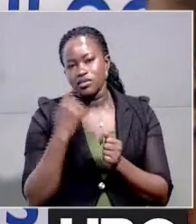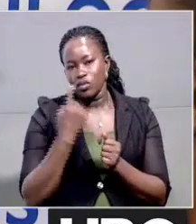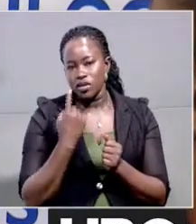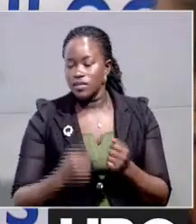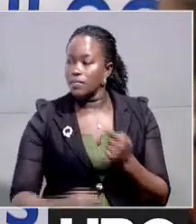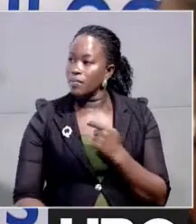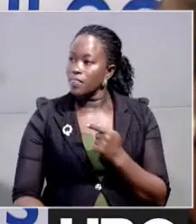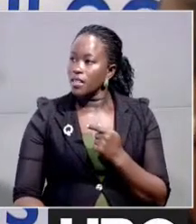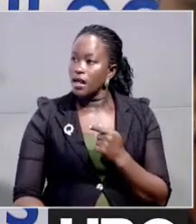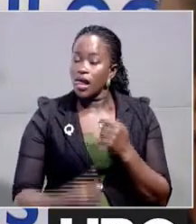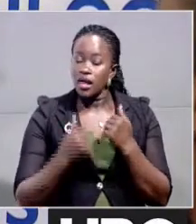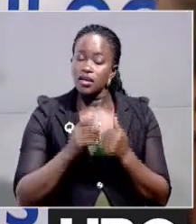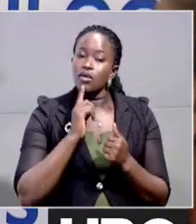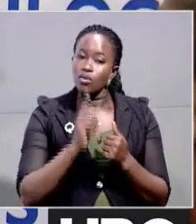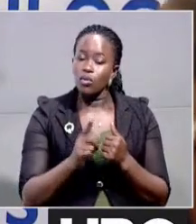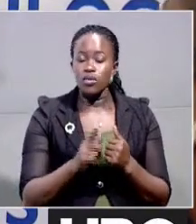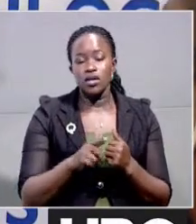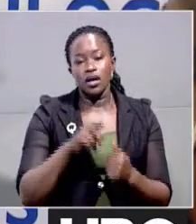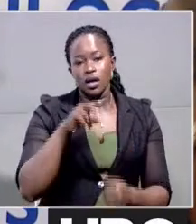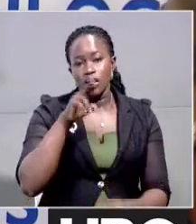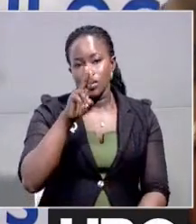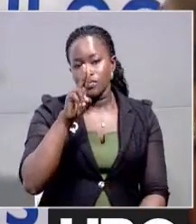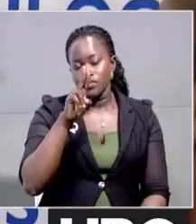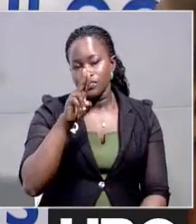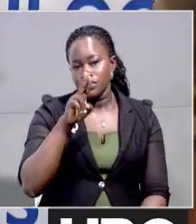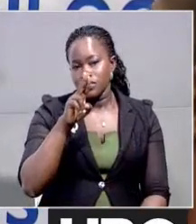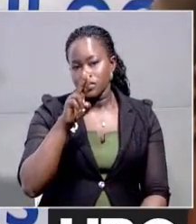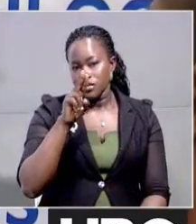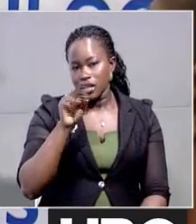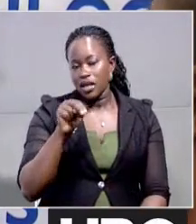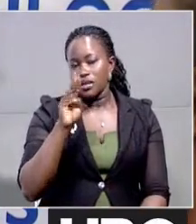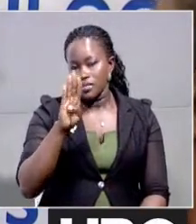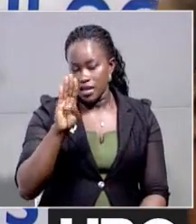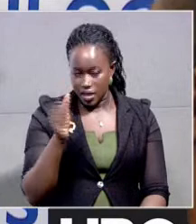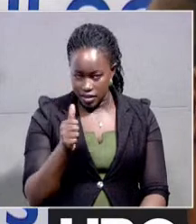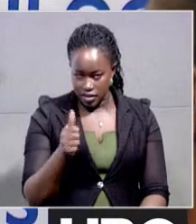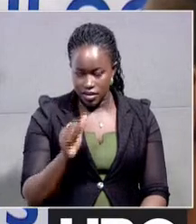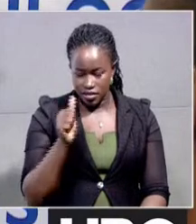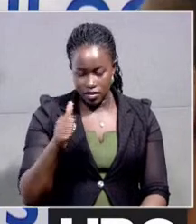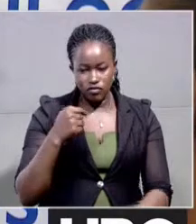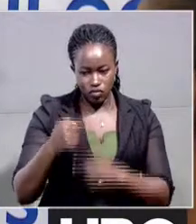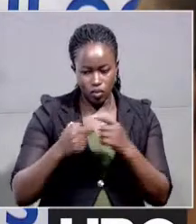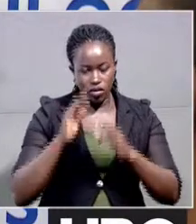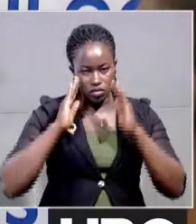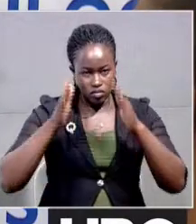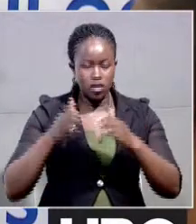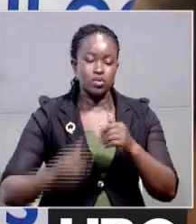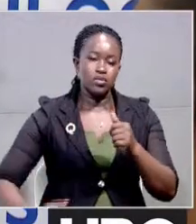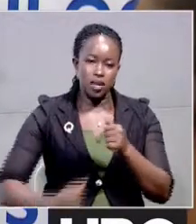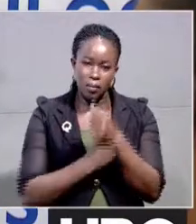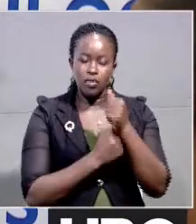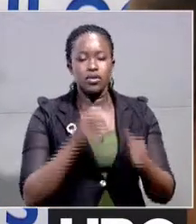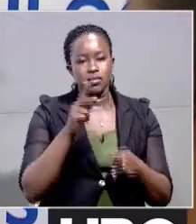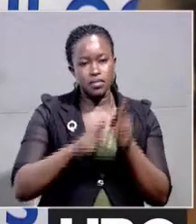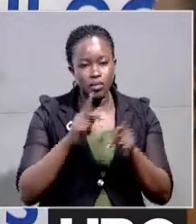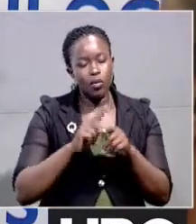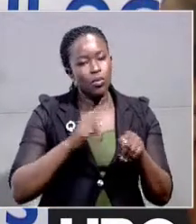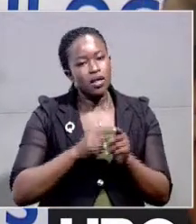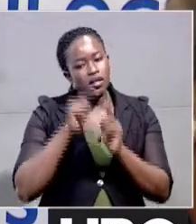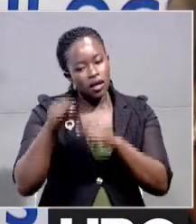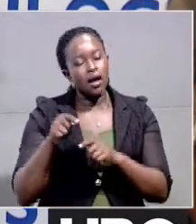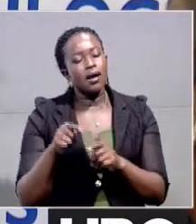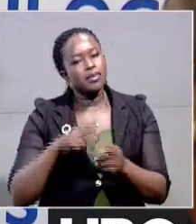Uganda National Bureau of Standards, to pay attention to support these people. When they come in, let them be